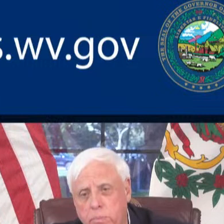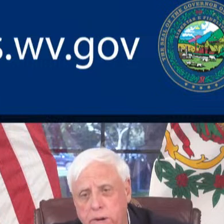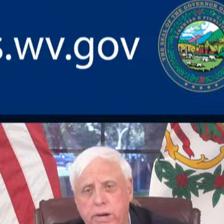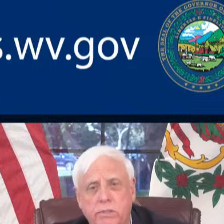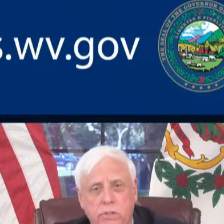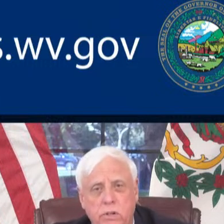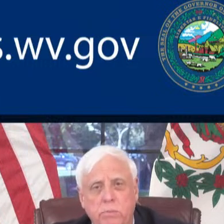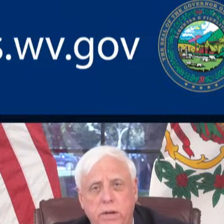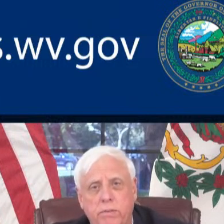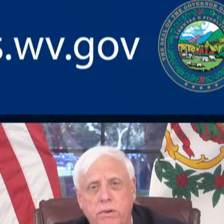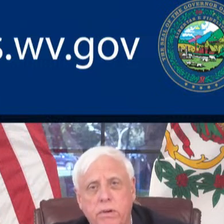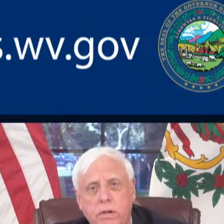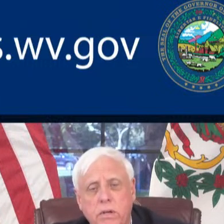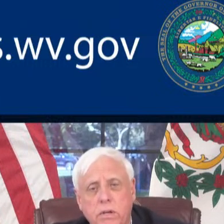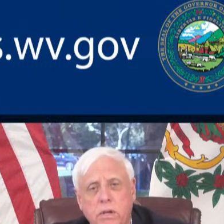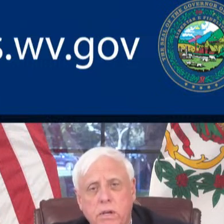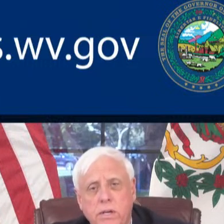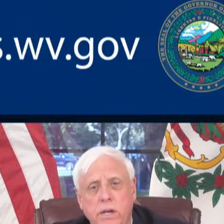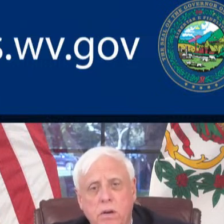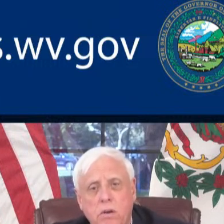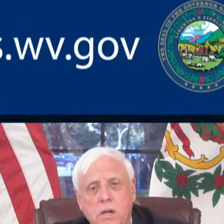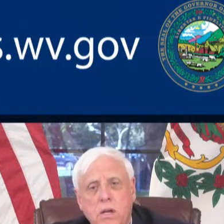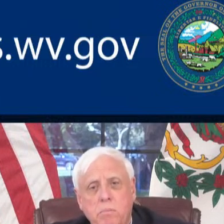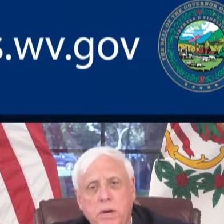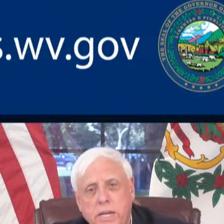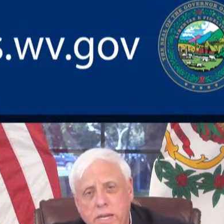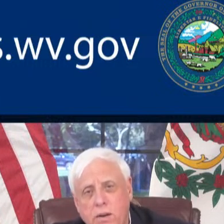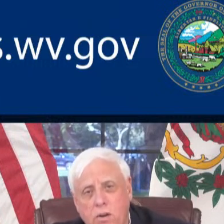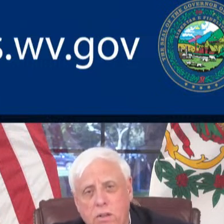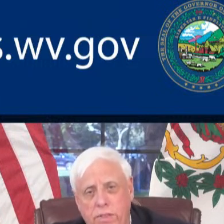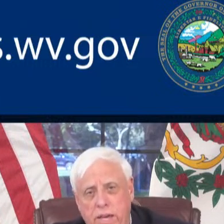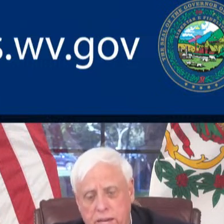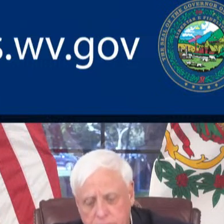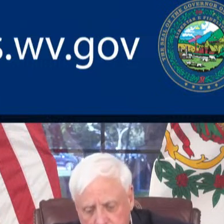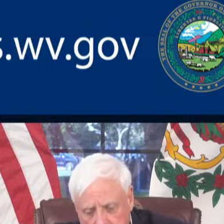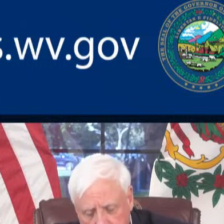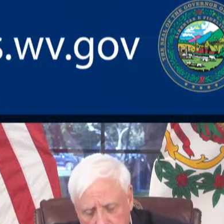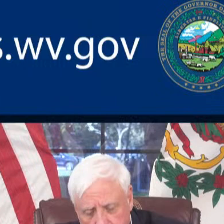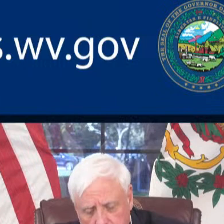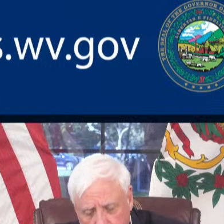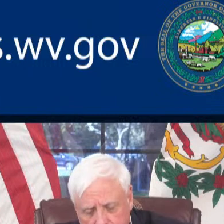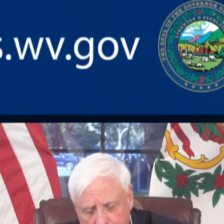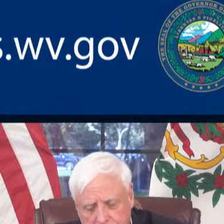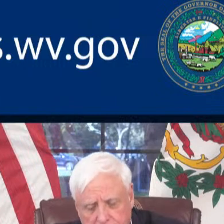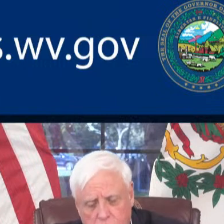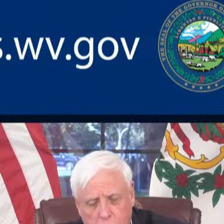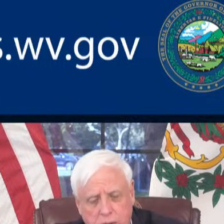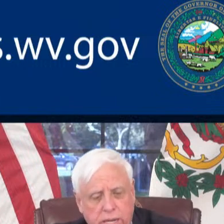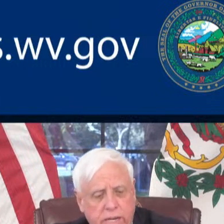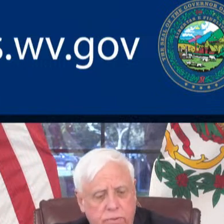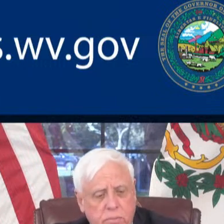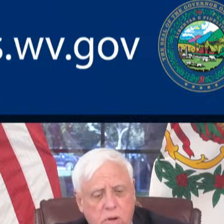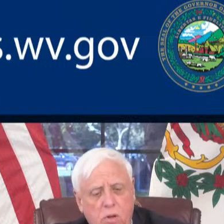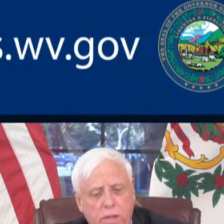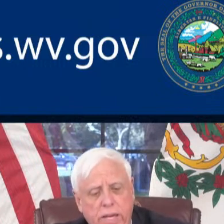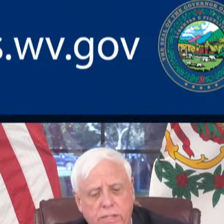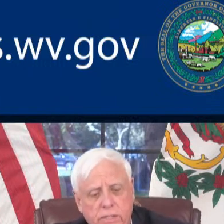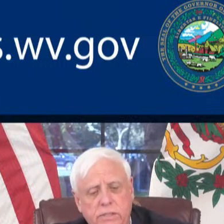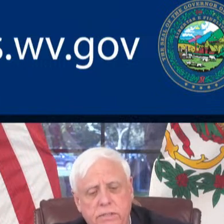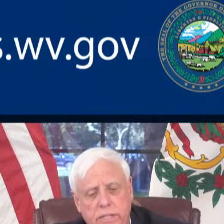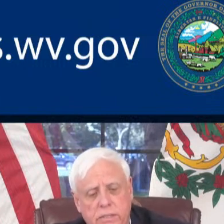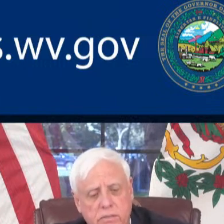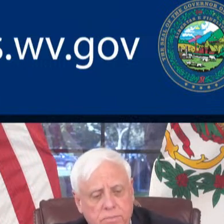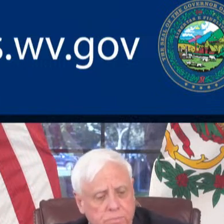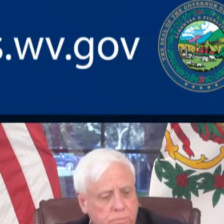along with their parents or whomever, But in all of that, what I take away from all that is